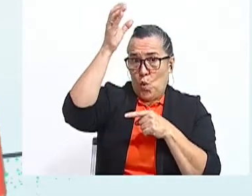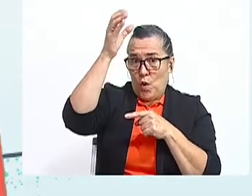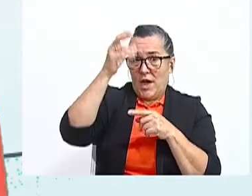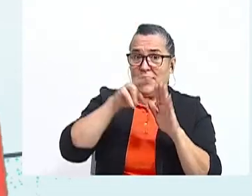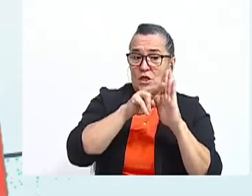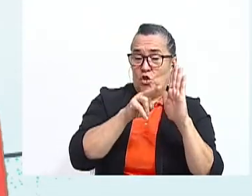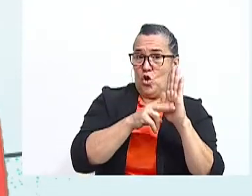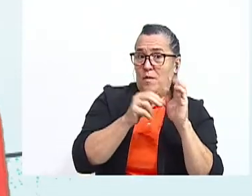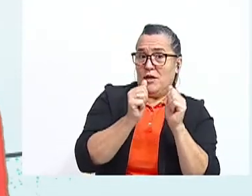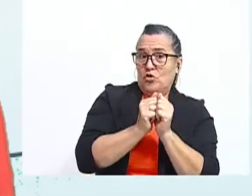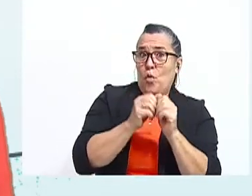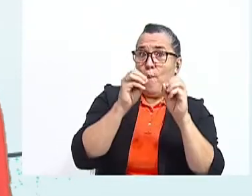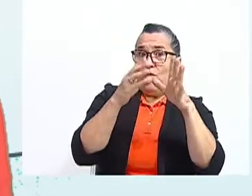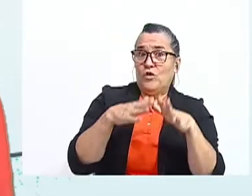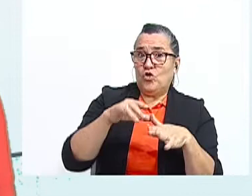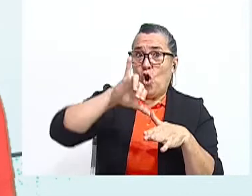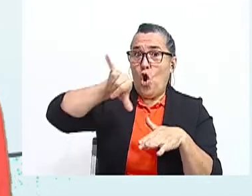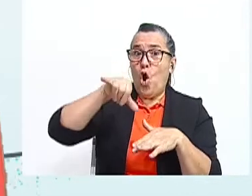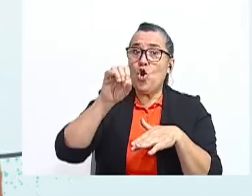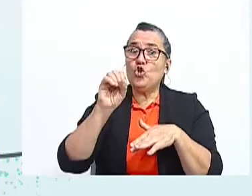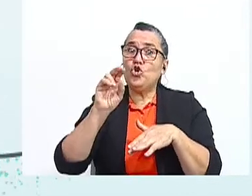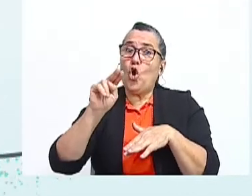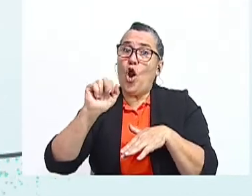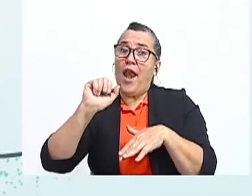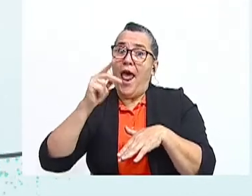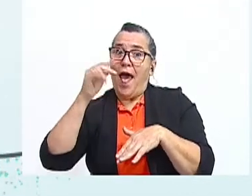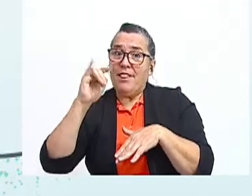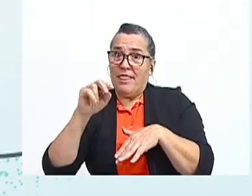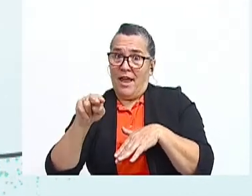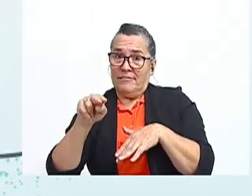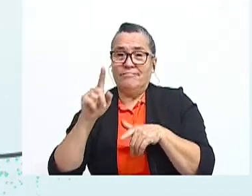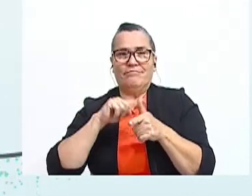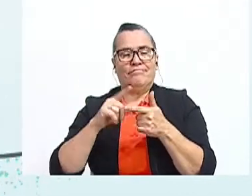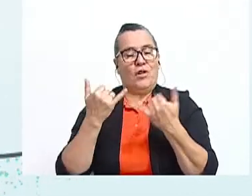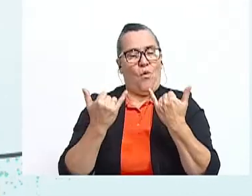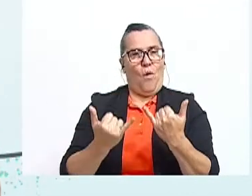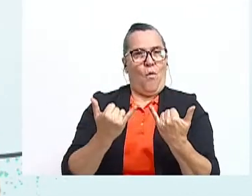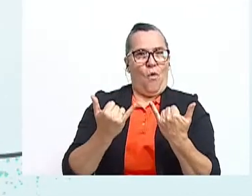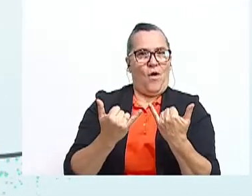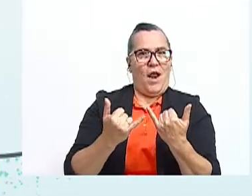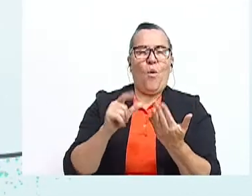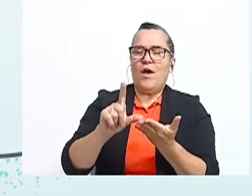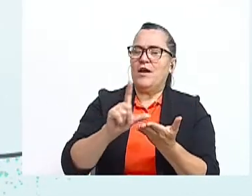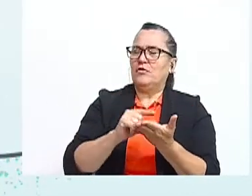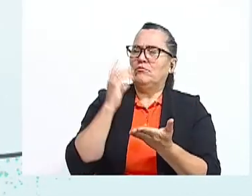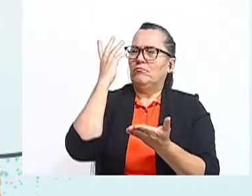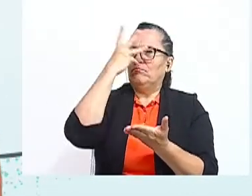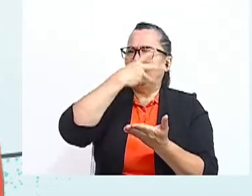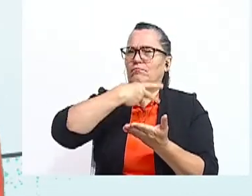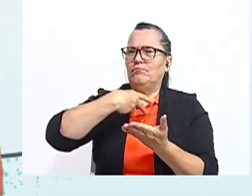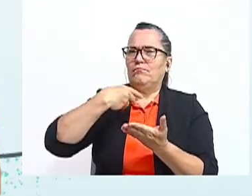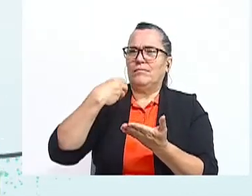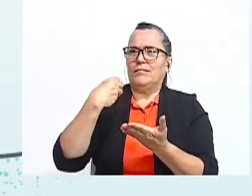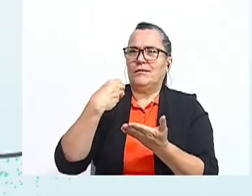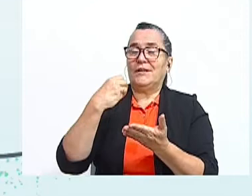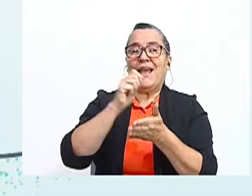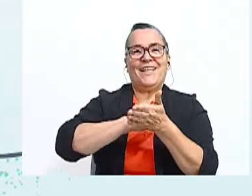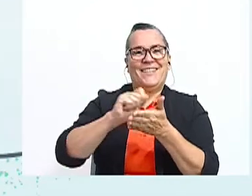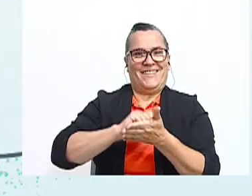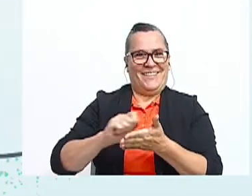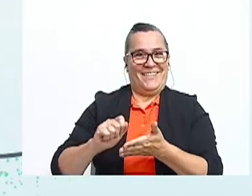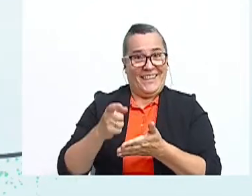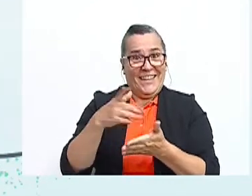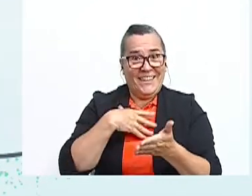teacher Jonathan, right? Okay, well, today we're going to have a very nice lesson on writing. Do you like